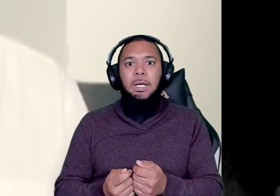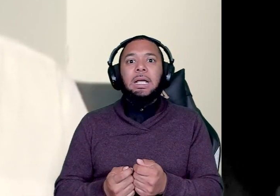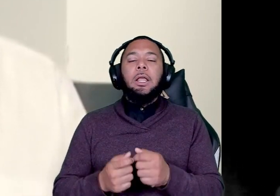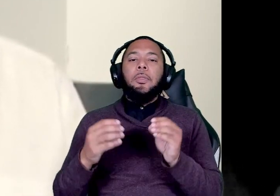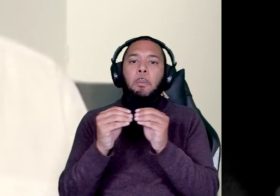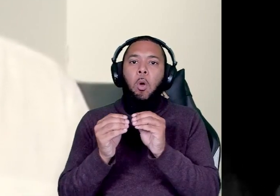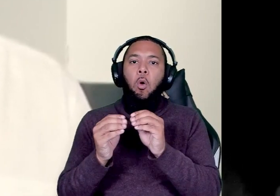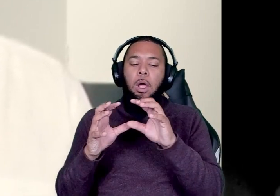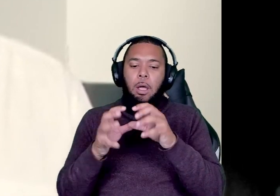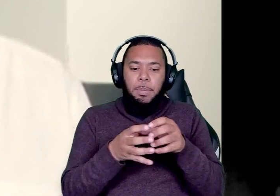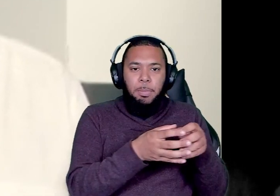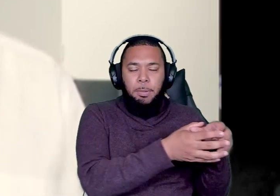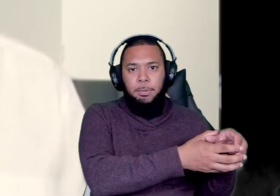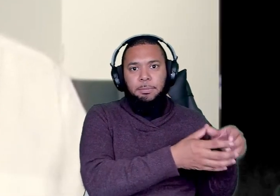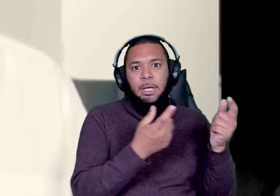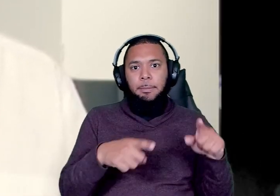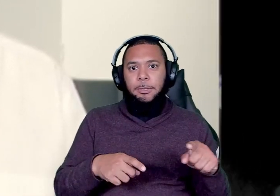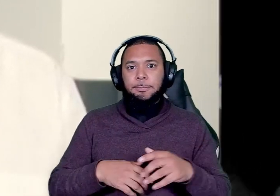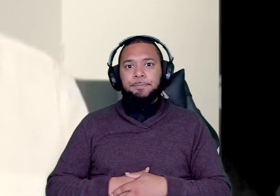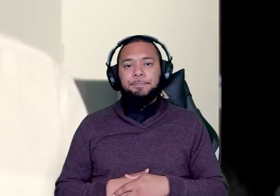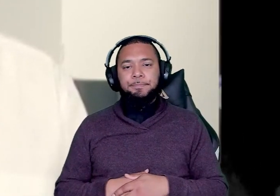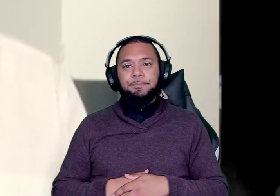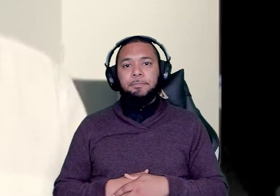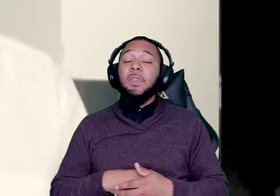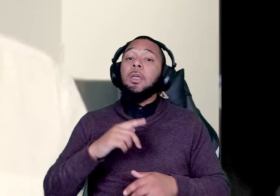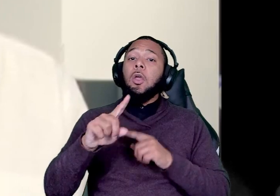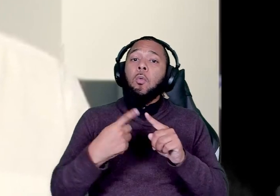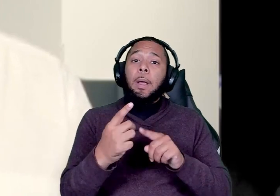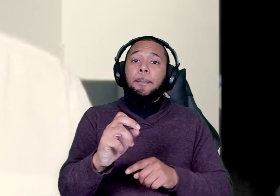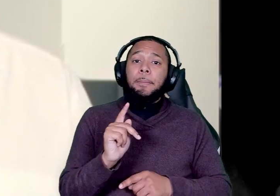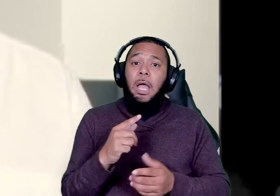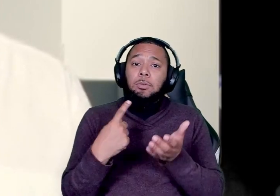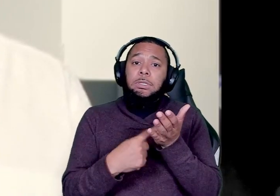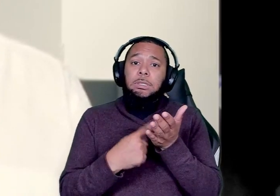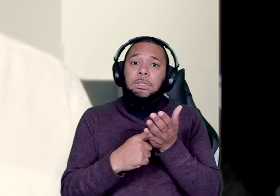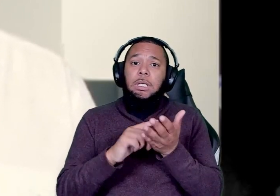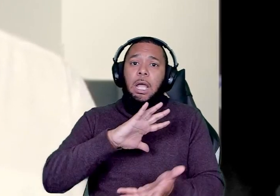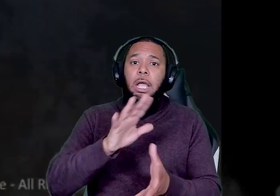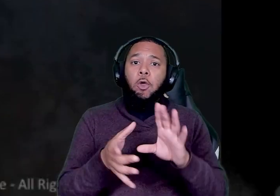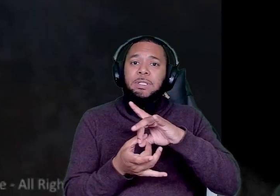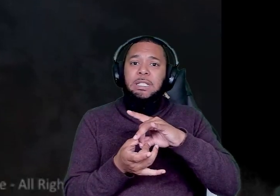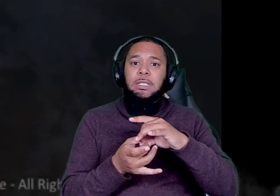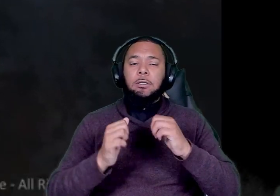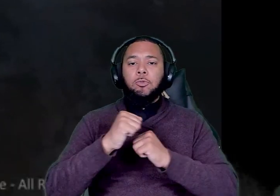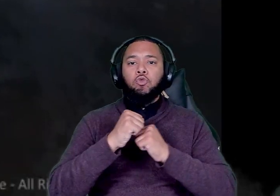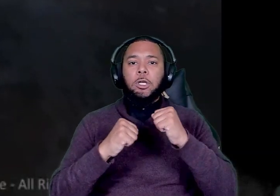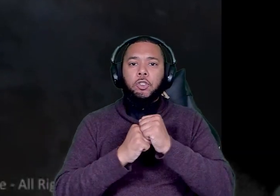rainforest are also issues as well. Okay, when we come back, we'll talk a little bit about ecosystem structure.